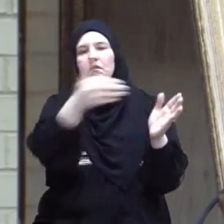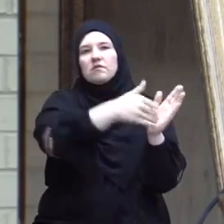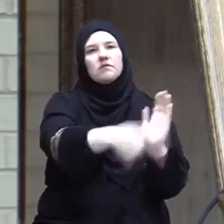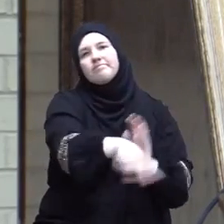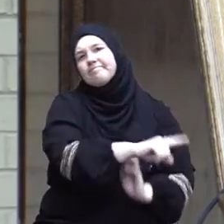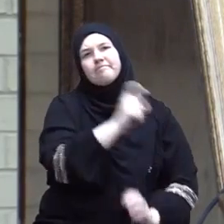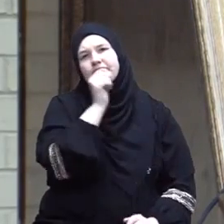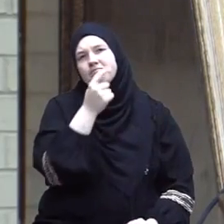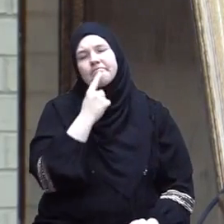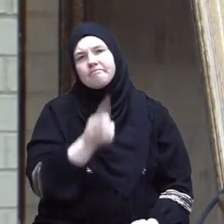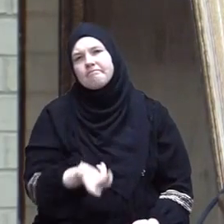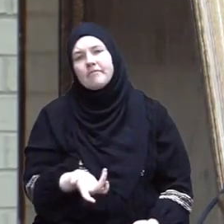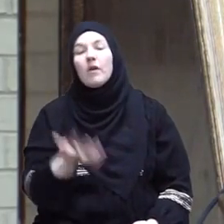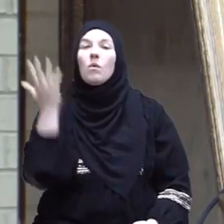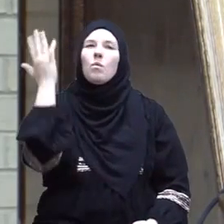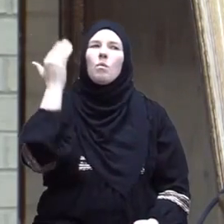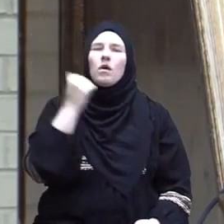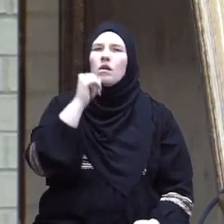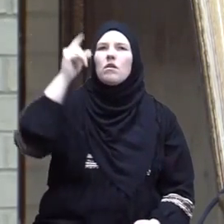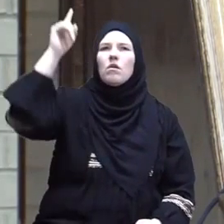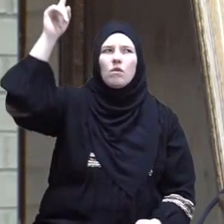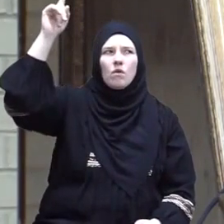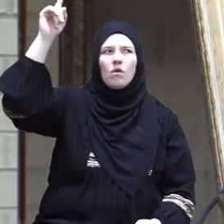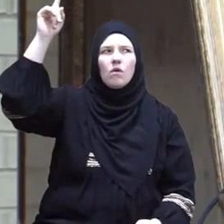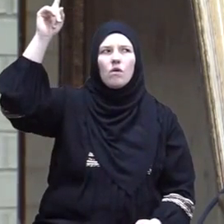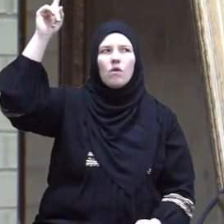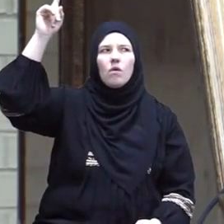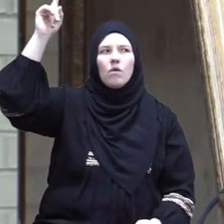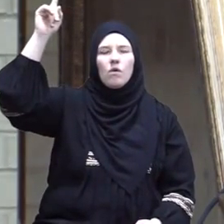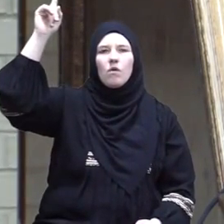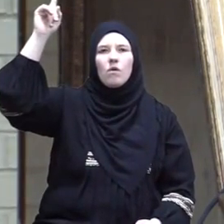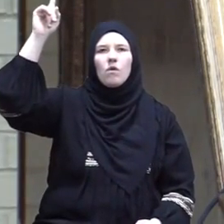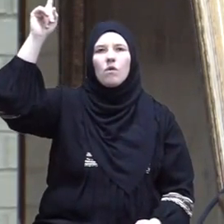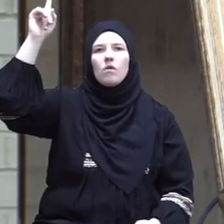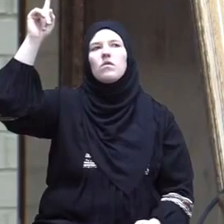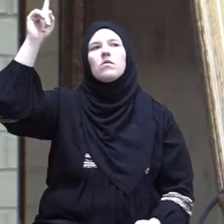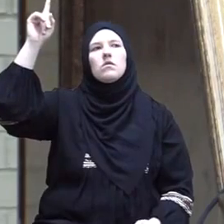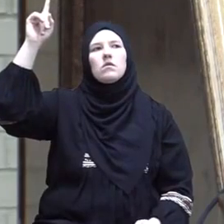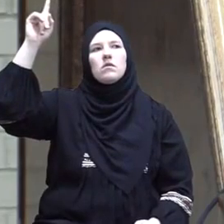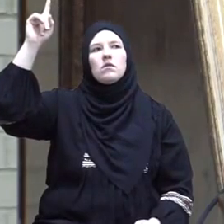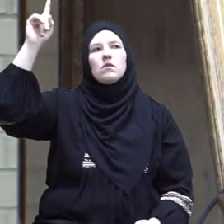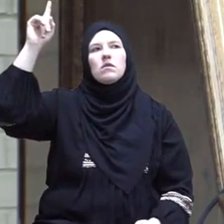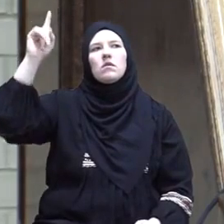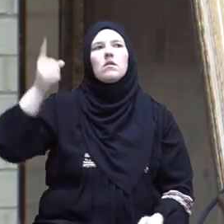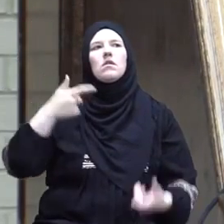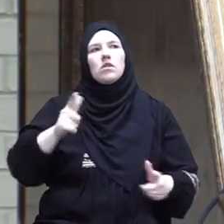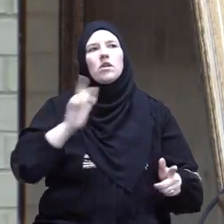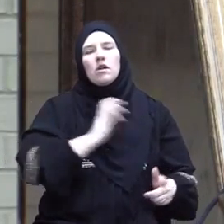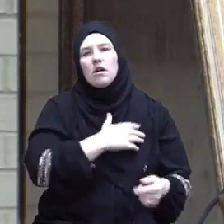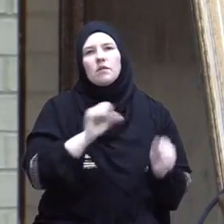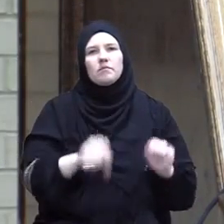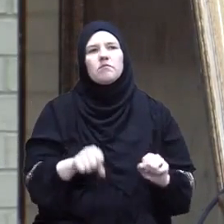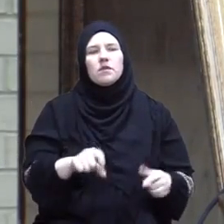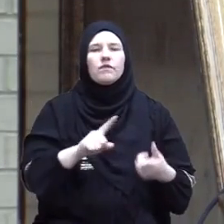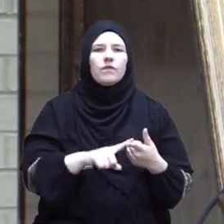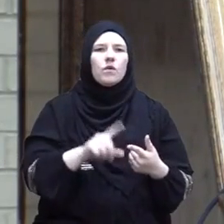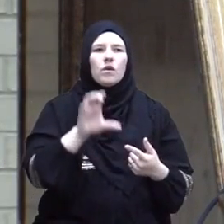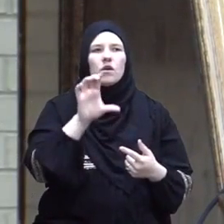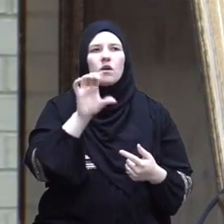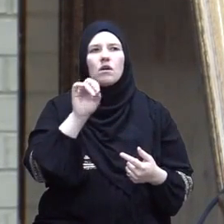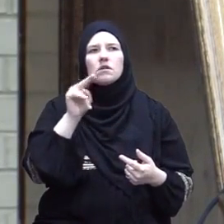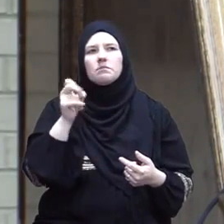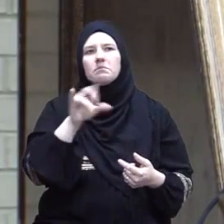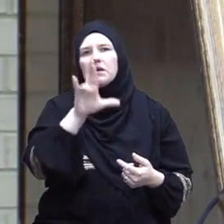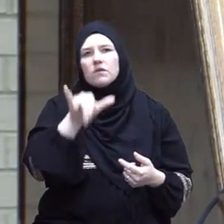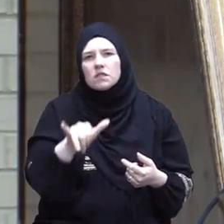thing. And why didn't Allah unleash our ability for conspiracy and all